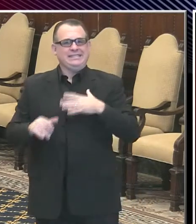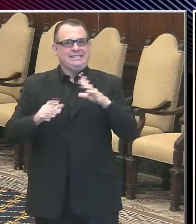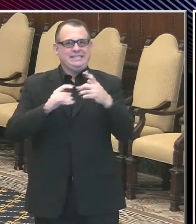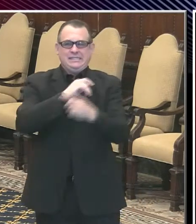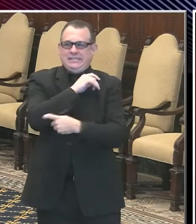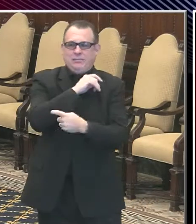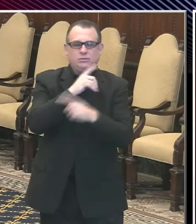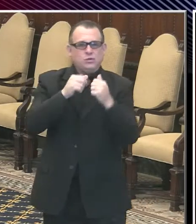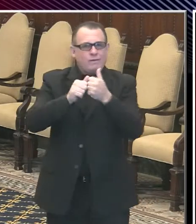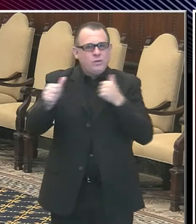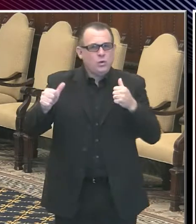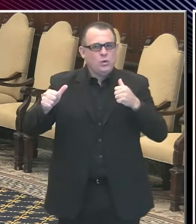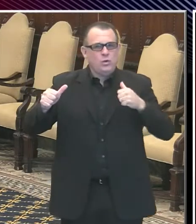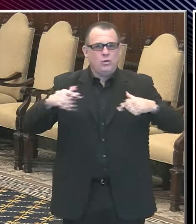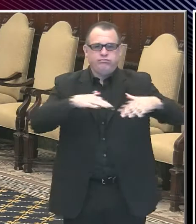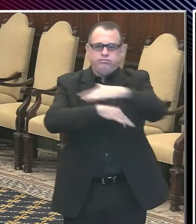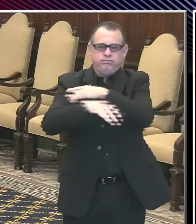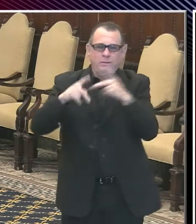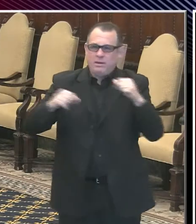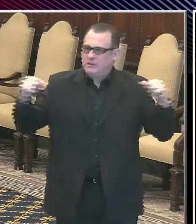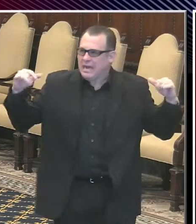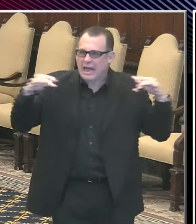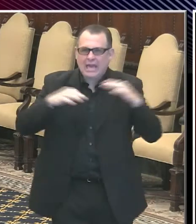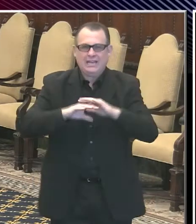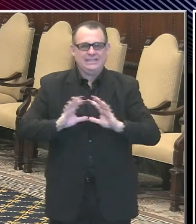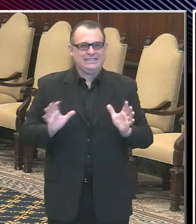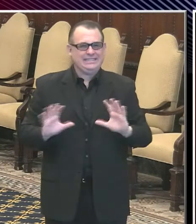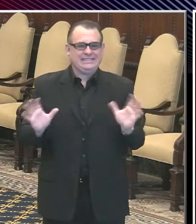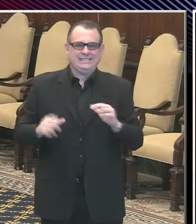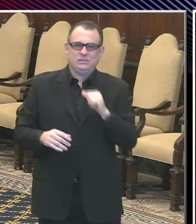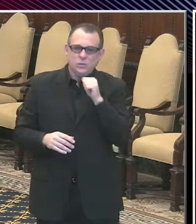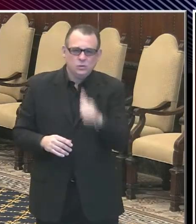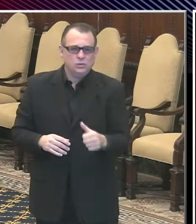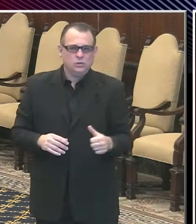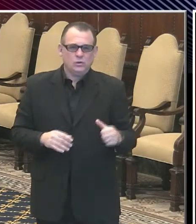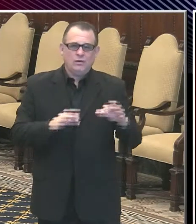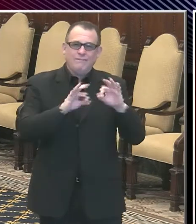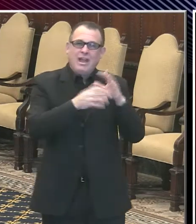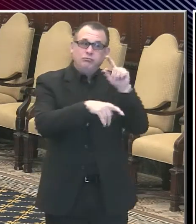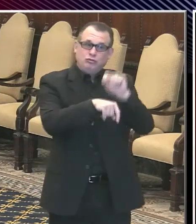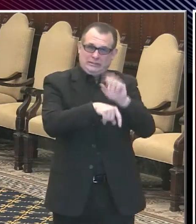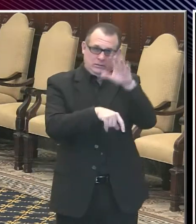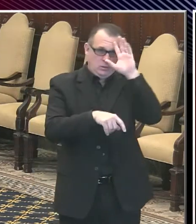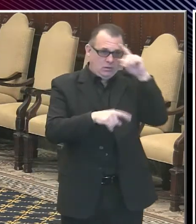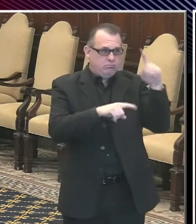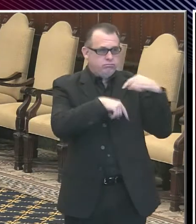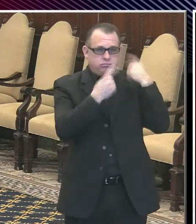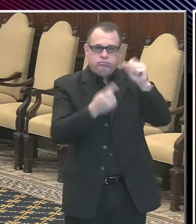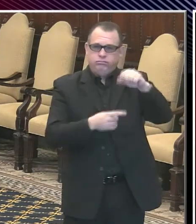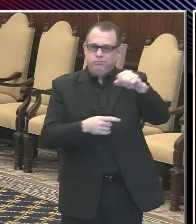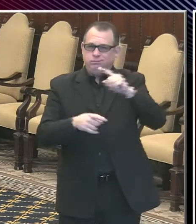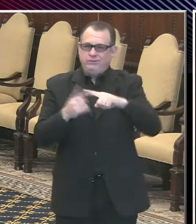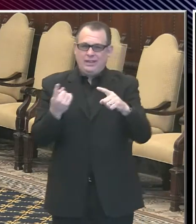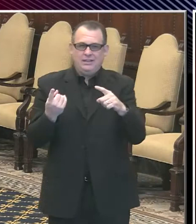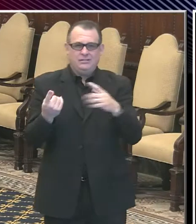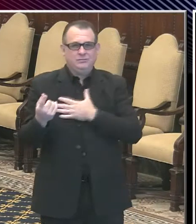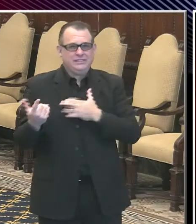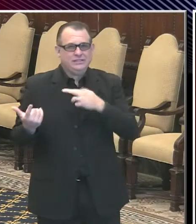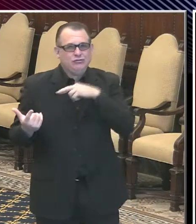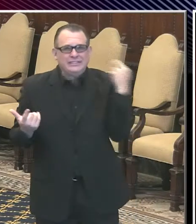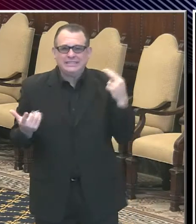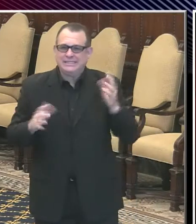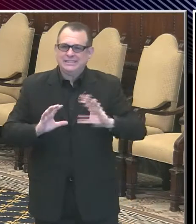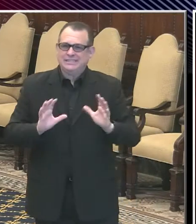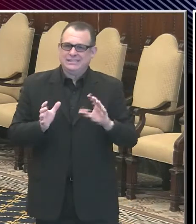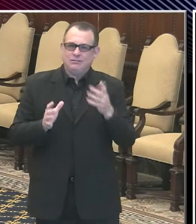part in large gatherings. There may be a tradition for you and your family, but it's still simply too risky, and we want to see you around next Memorial Day to